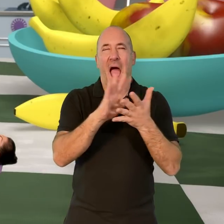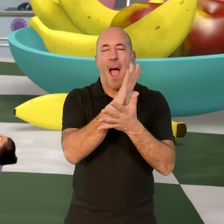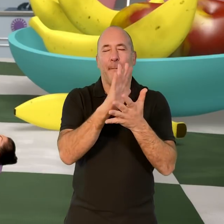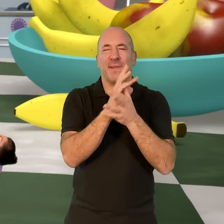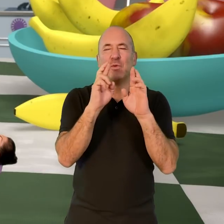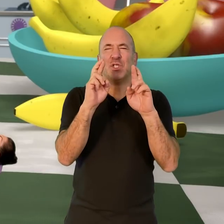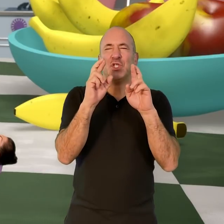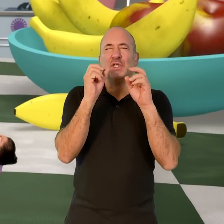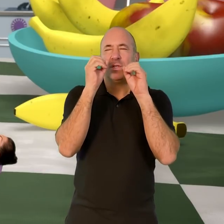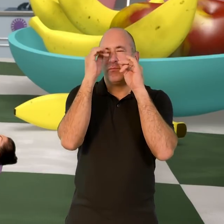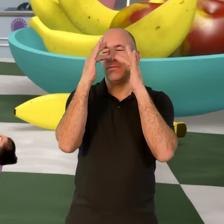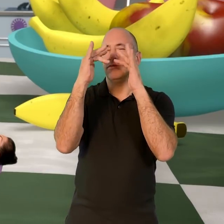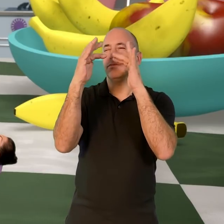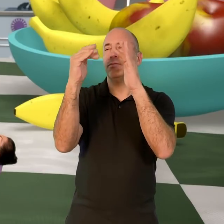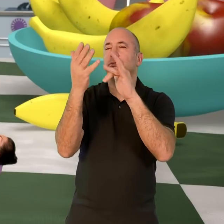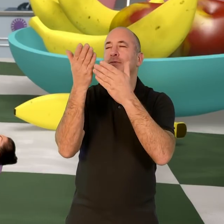Send your happy wishes now.